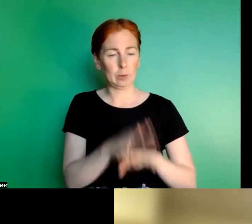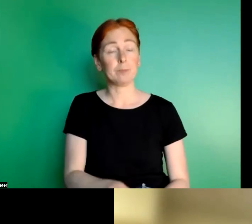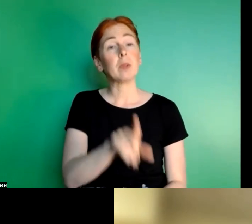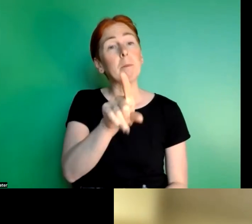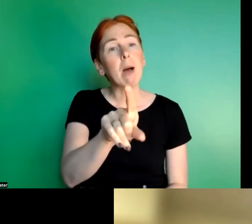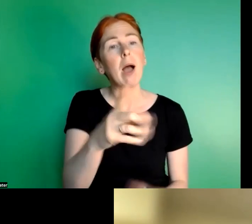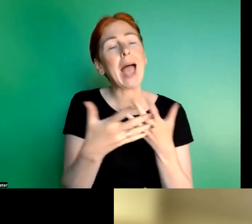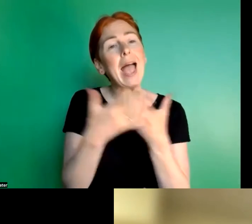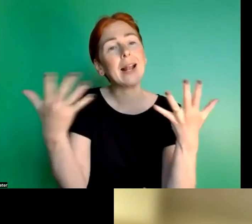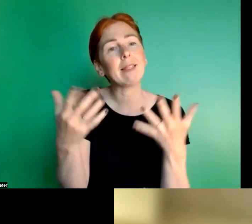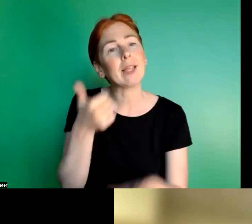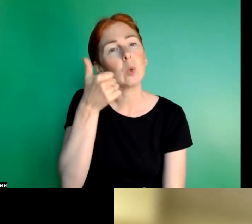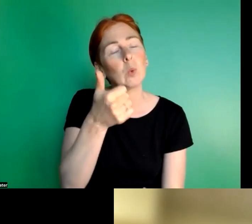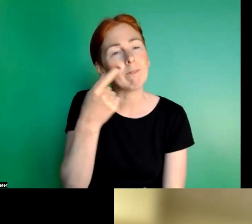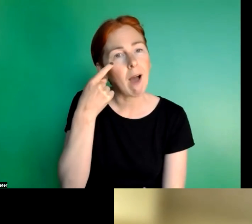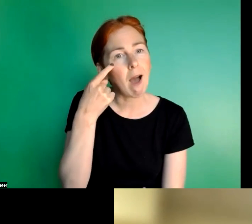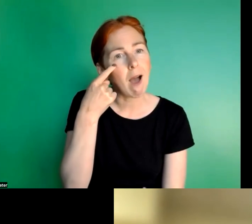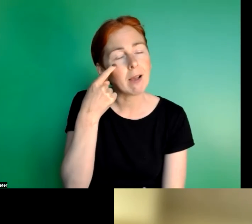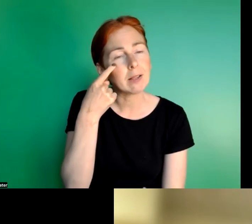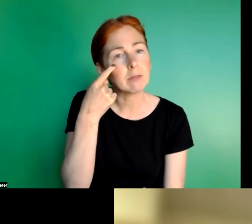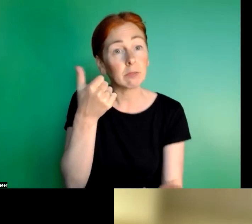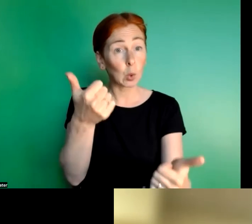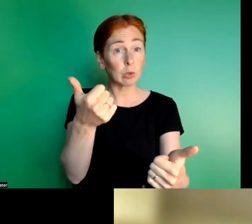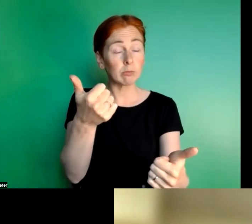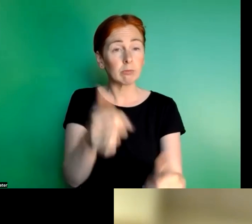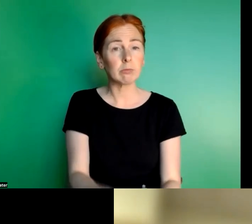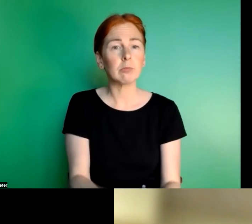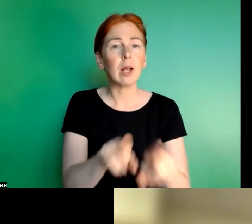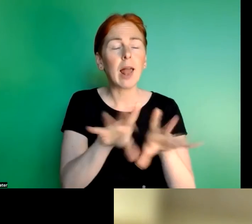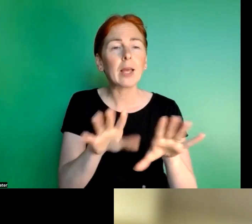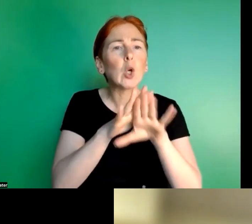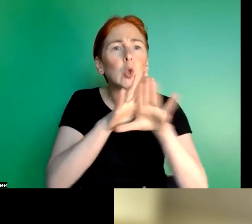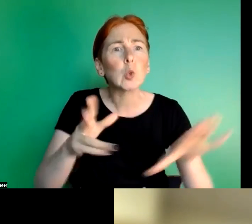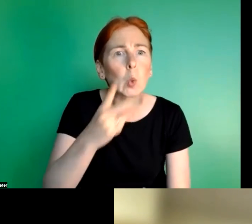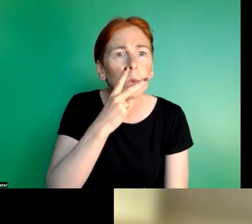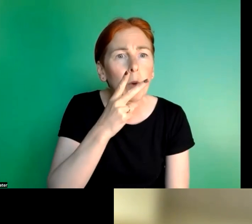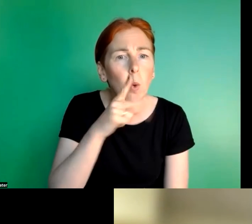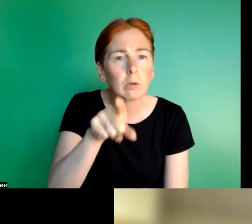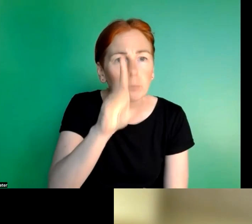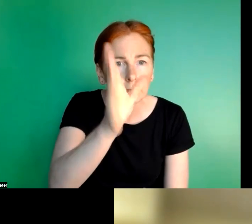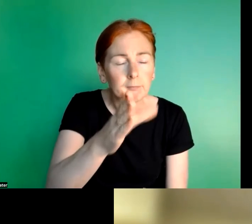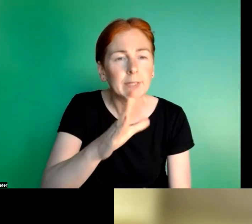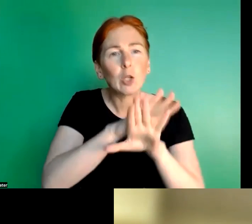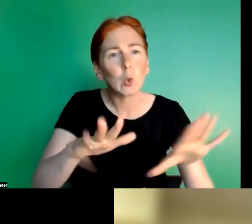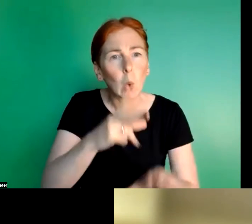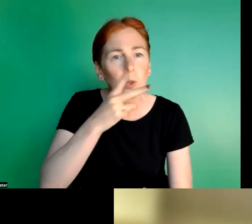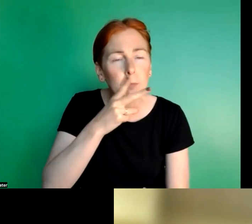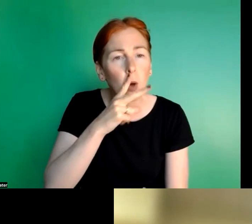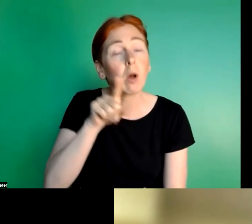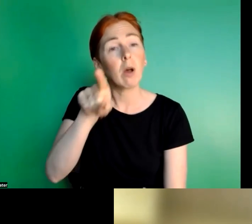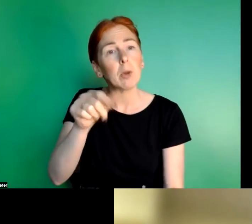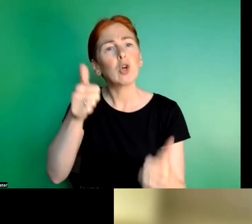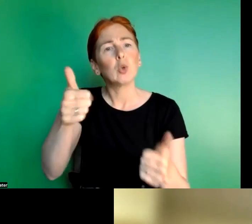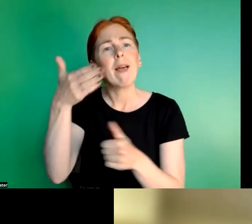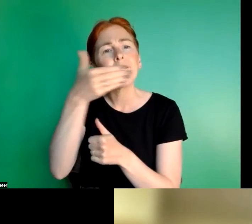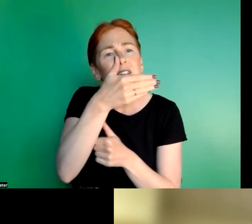yellow vegetables, okay? And don't smoke. Did I say that again? Do not smoke.